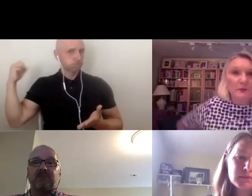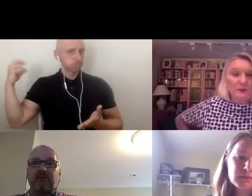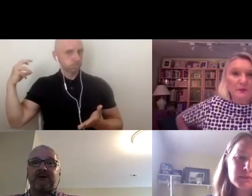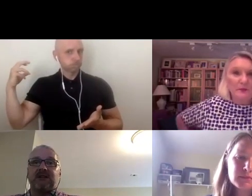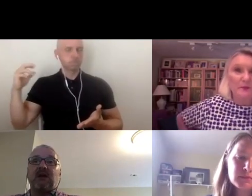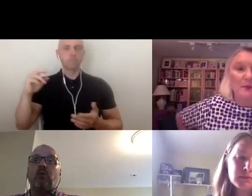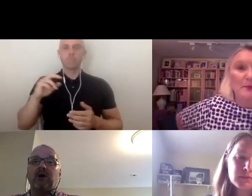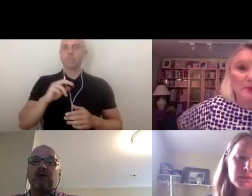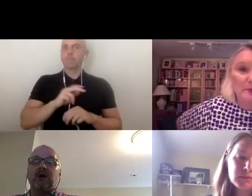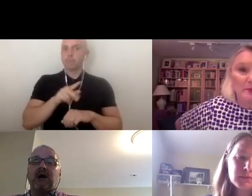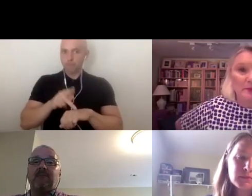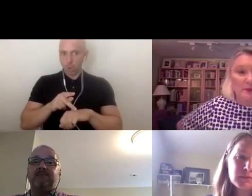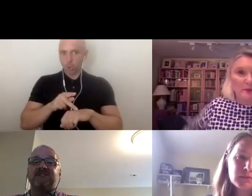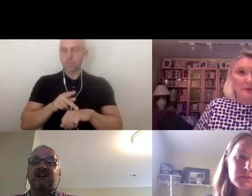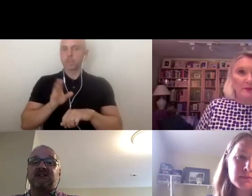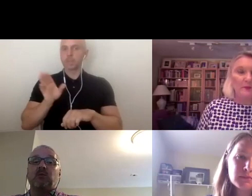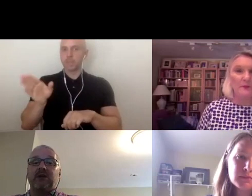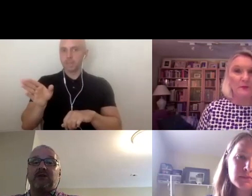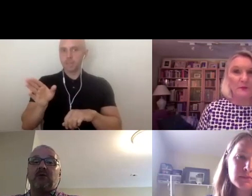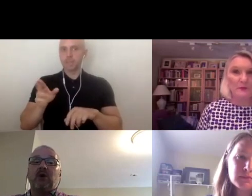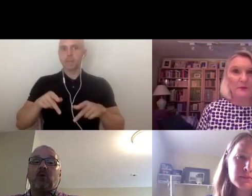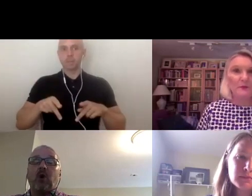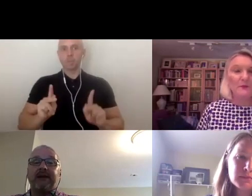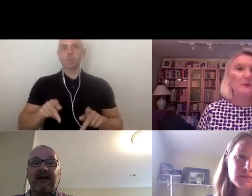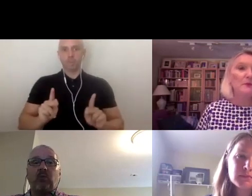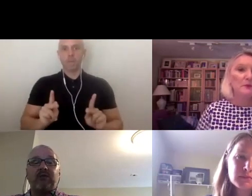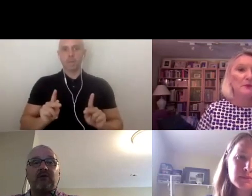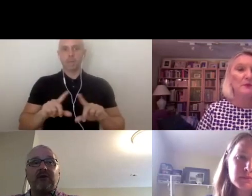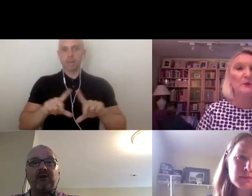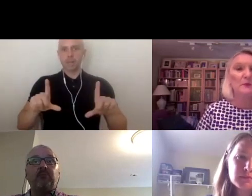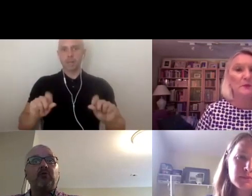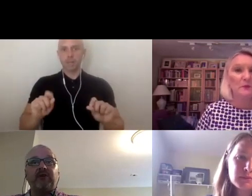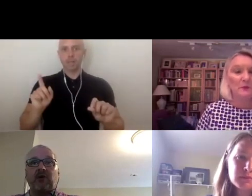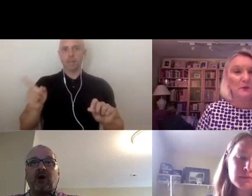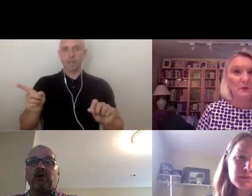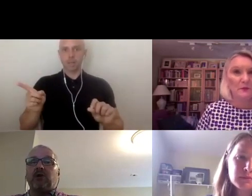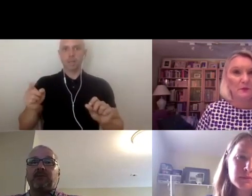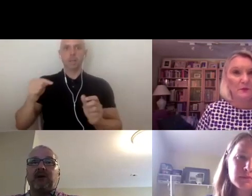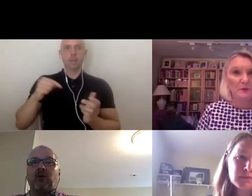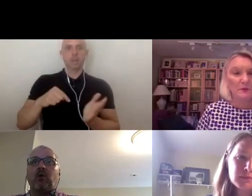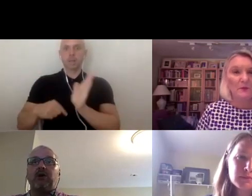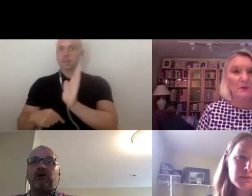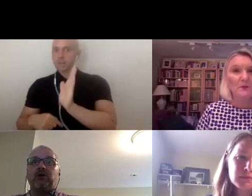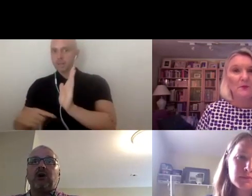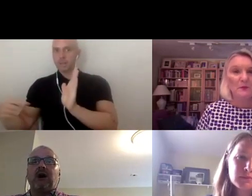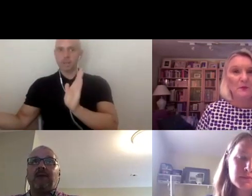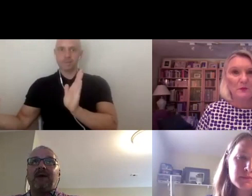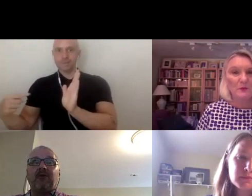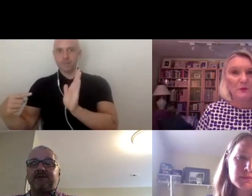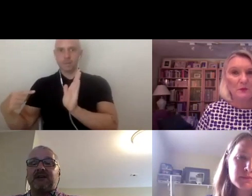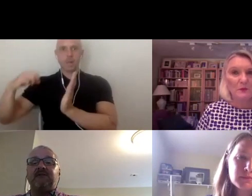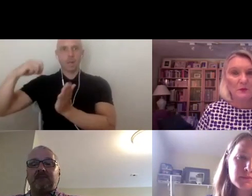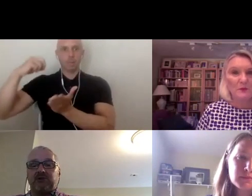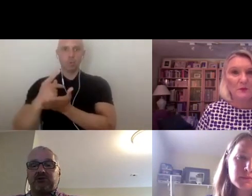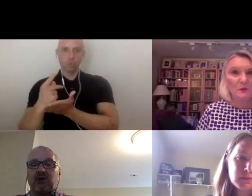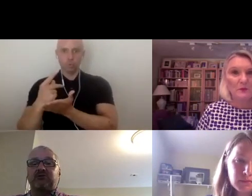take the permits and they will discuss it with you. Again, whether they'll approve it or not will all depend on what your health